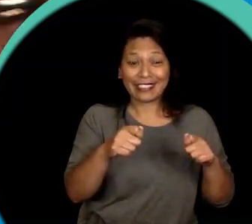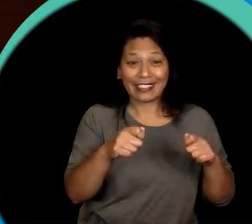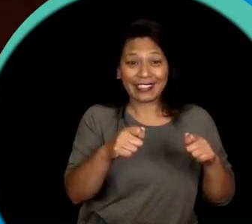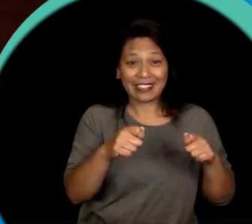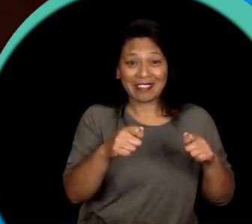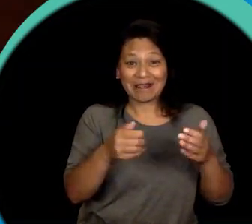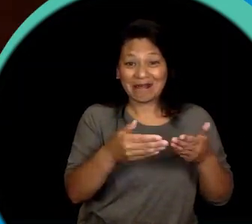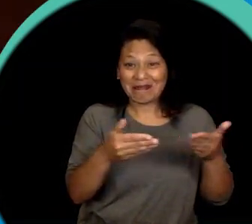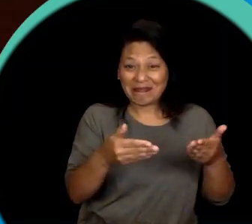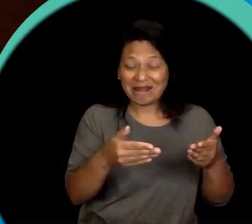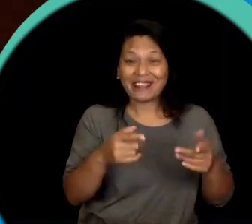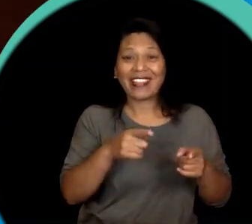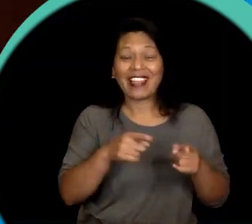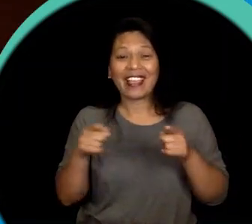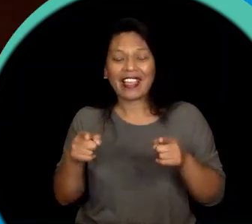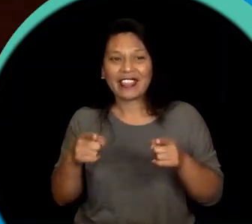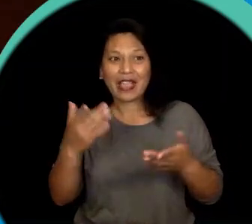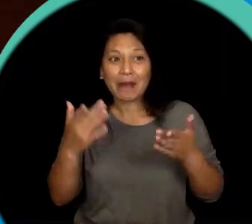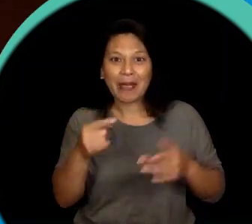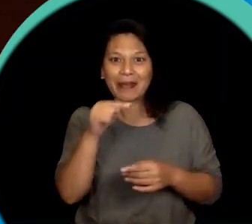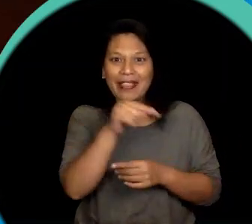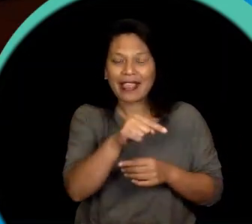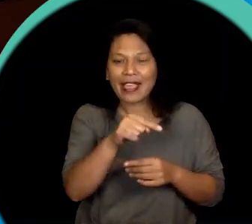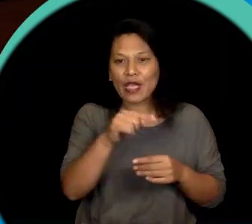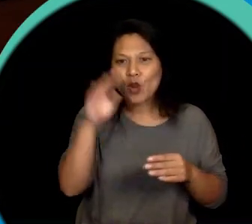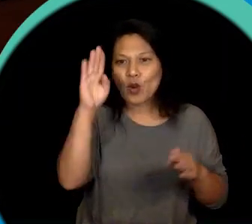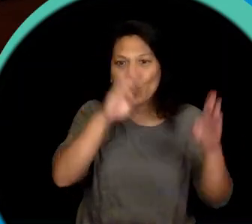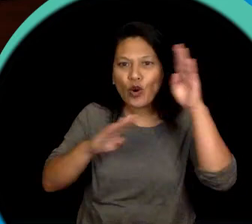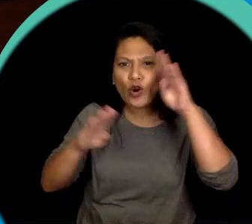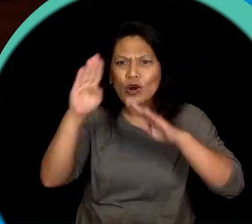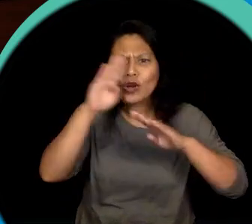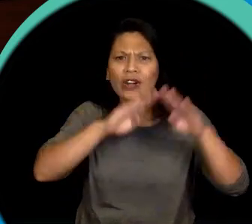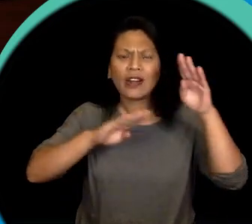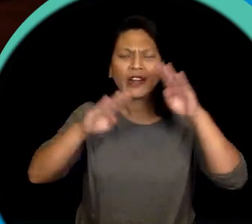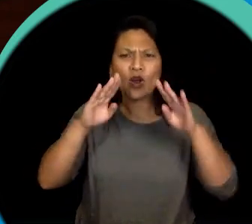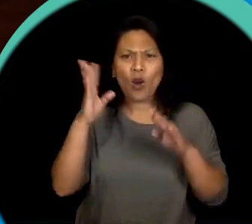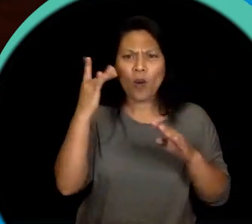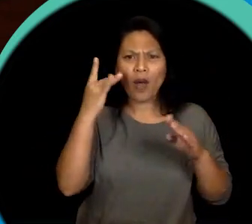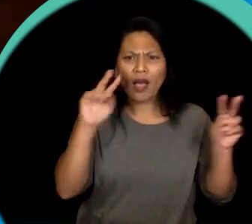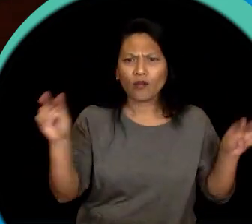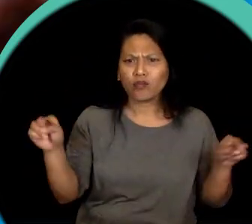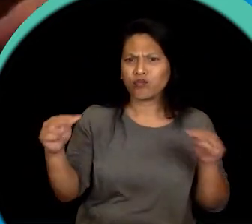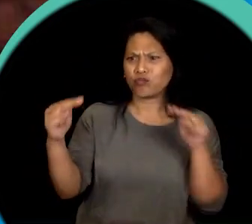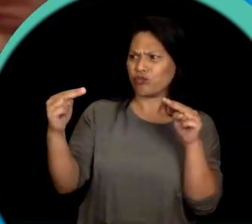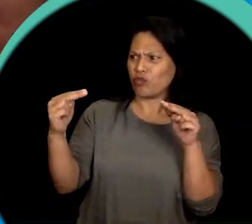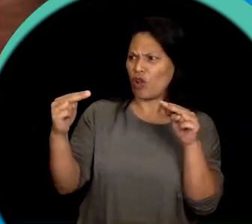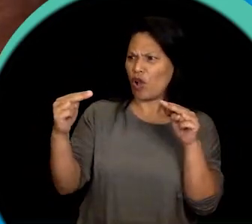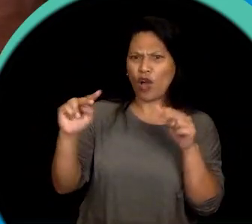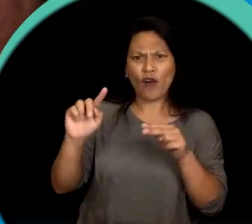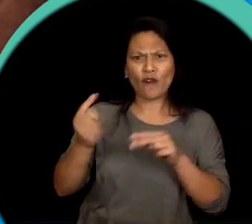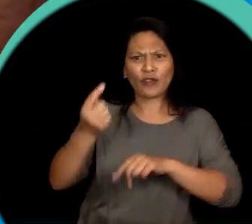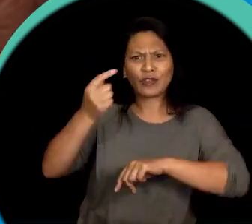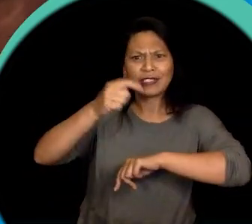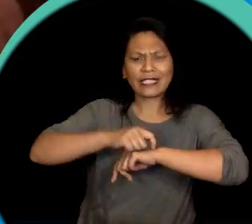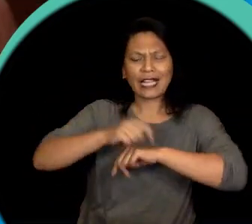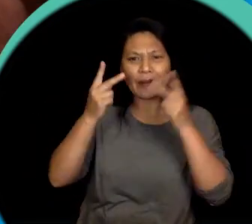maybe the elastic band creature's worried because she has never seen a